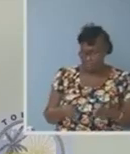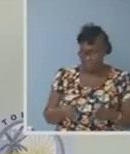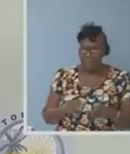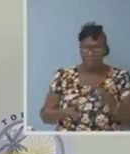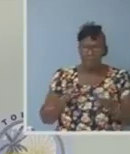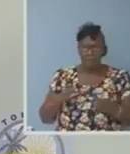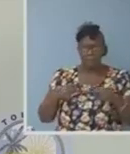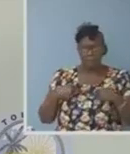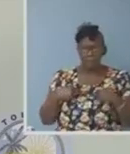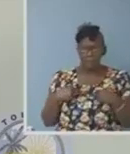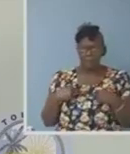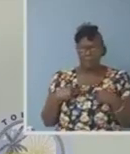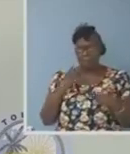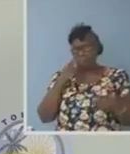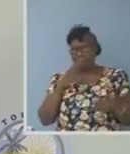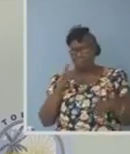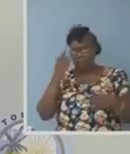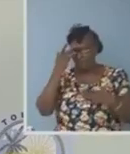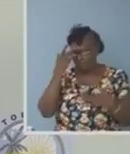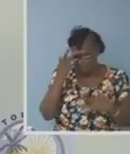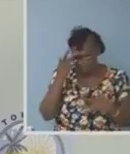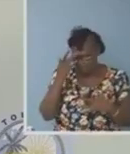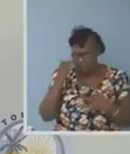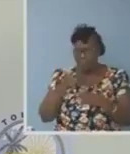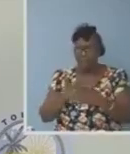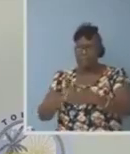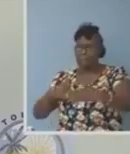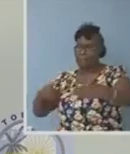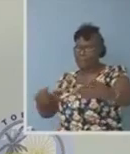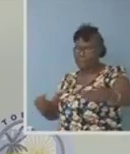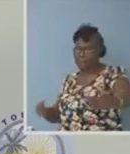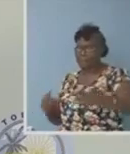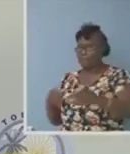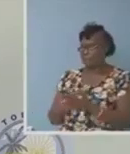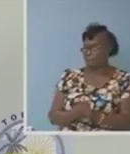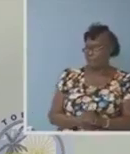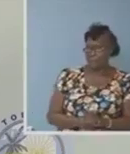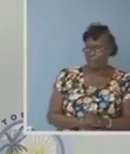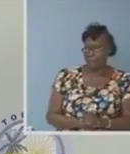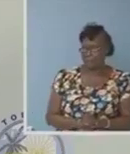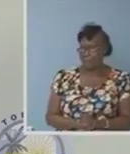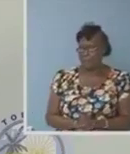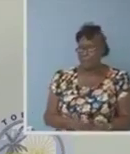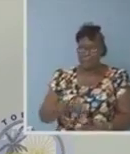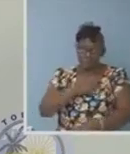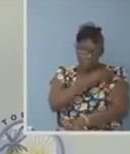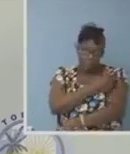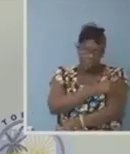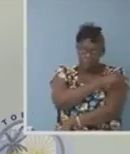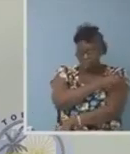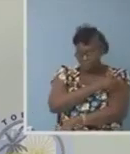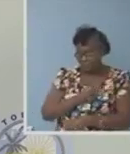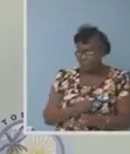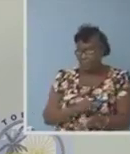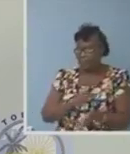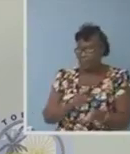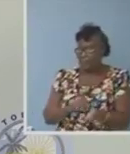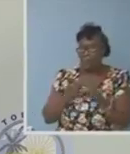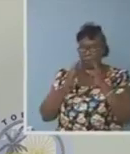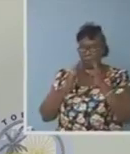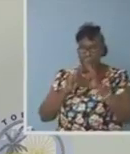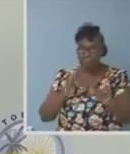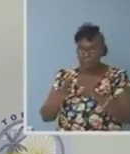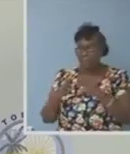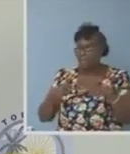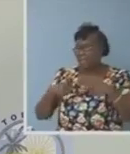flu-like illness, keep your distance. Essentially, the hospital and the island, as far as the medical response, have been